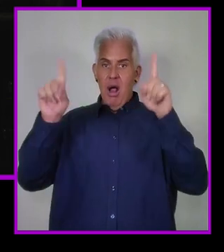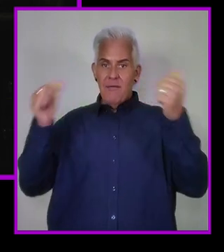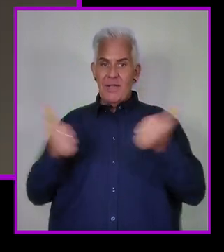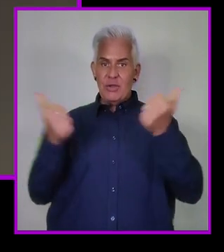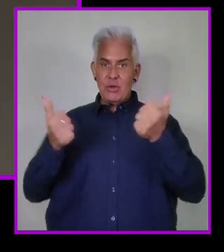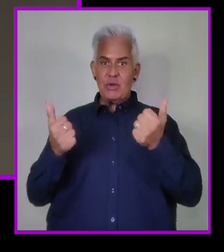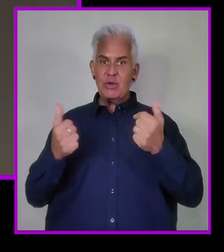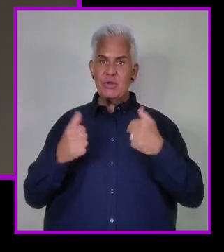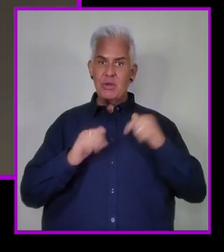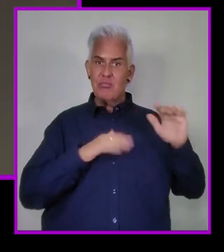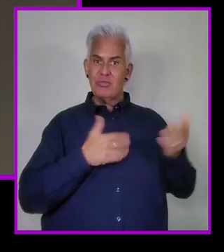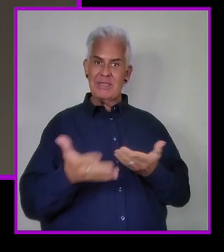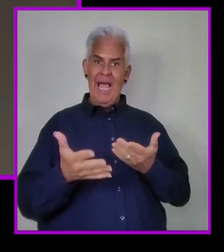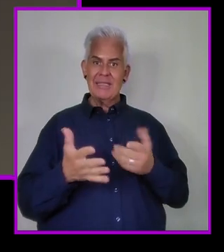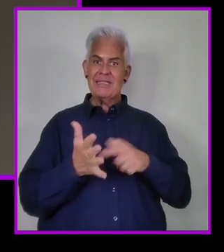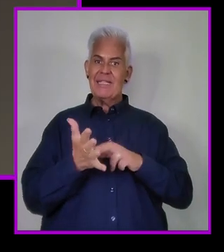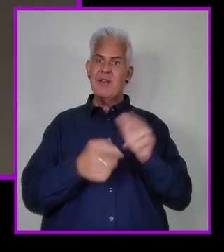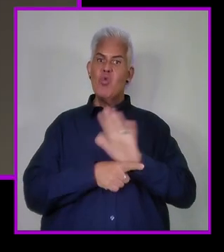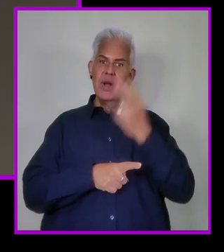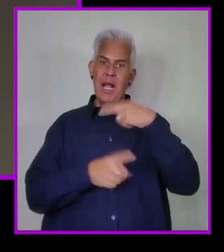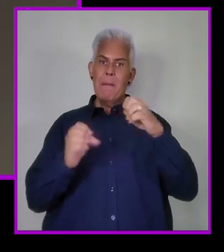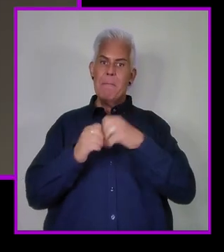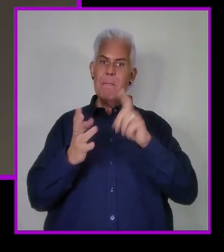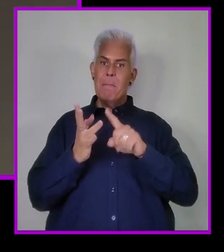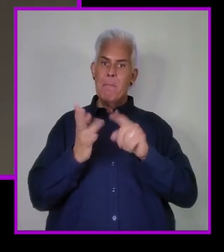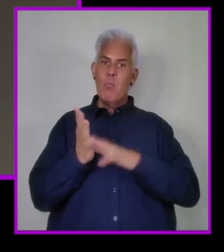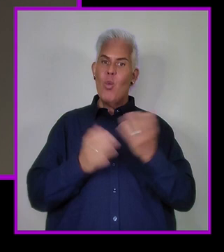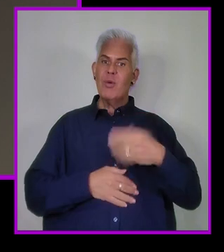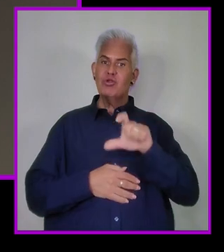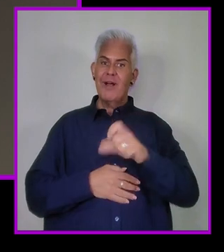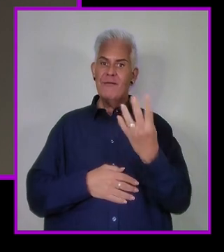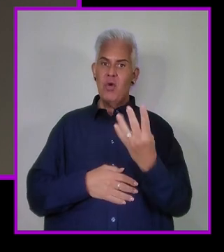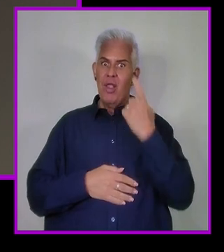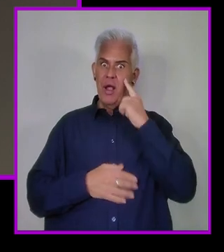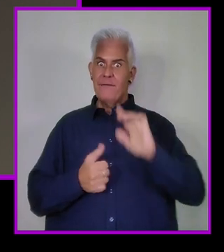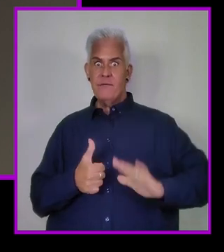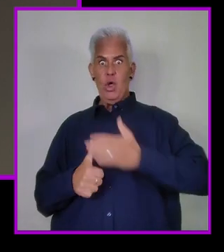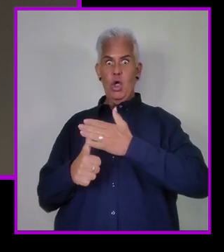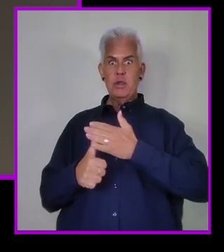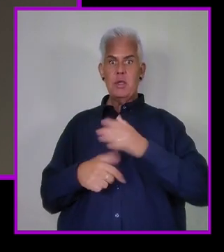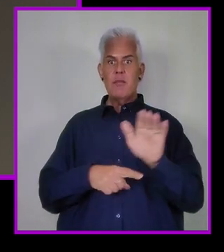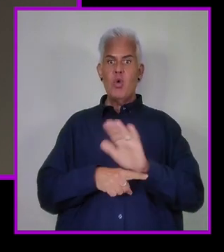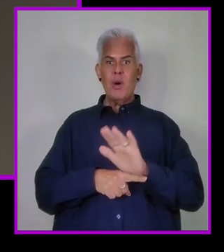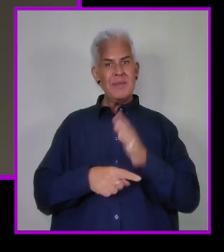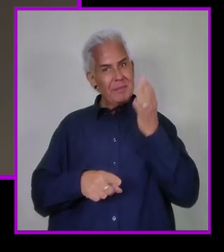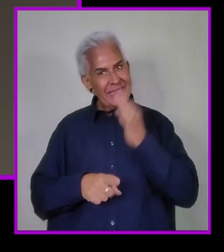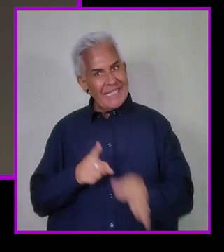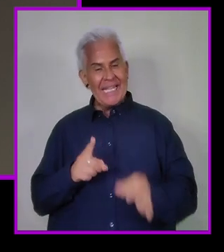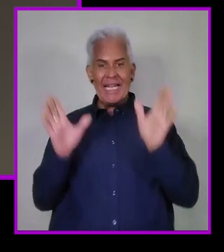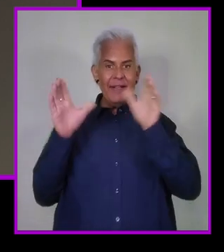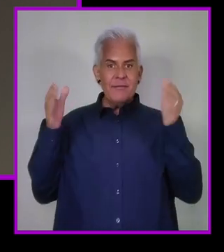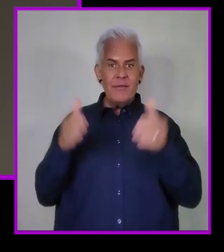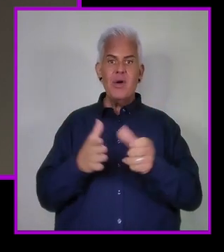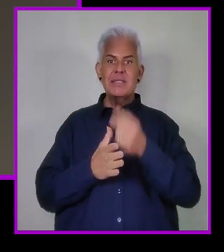Boom, which you've just seen from Channel 4, which was one of the first, probably the first program that was specifically made